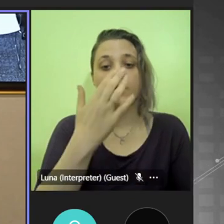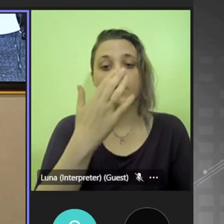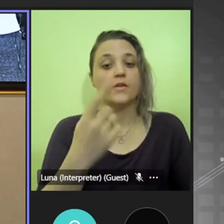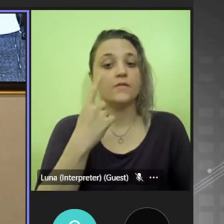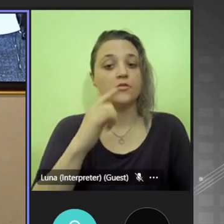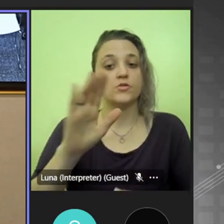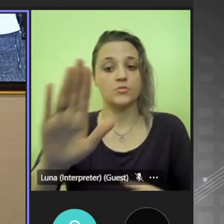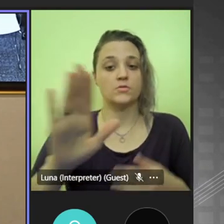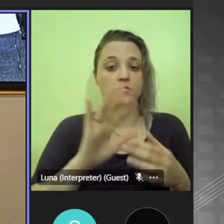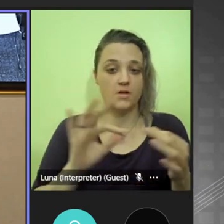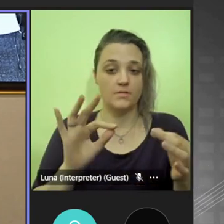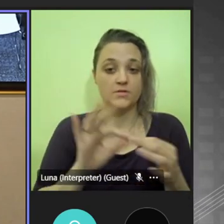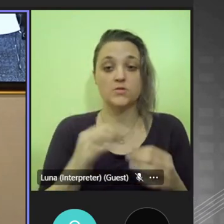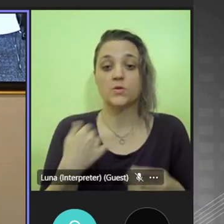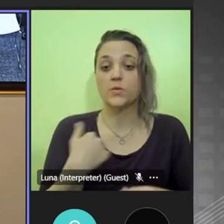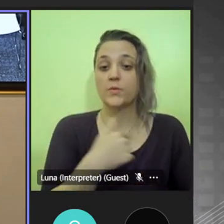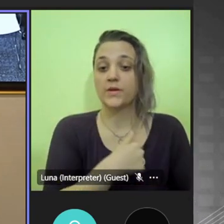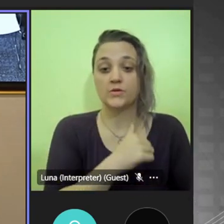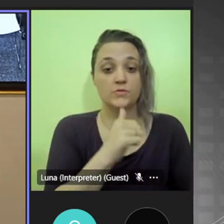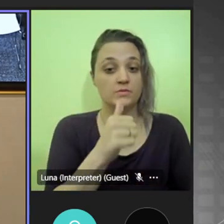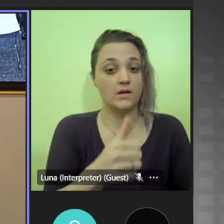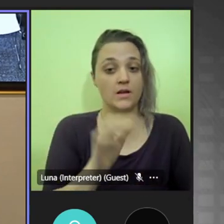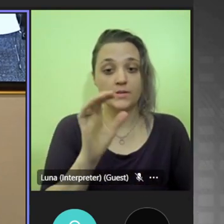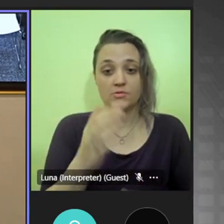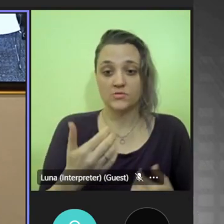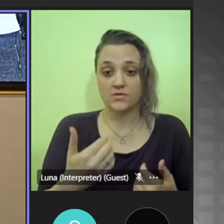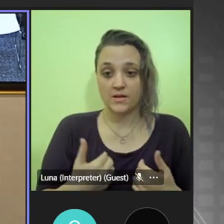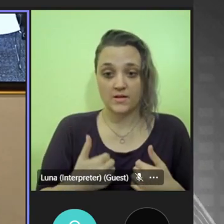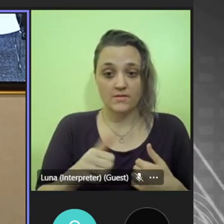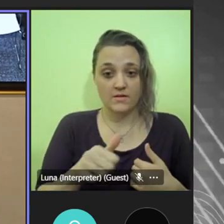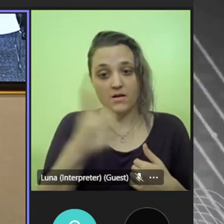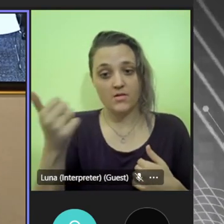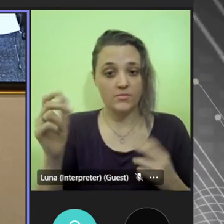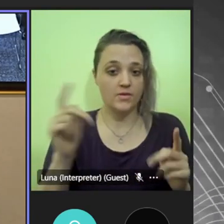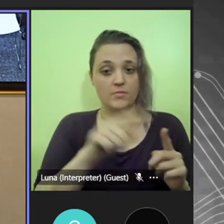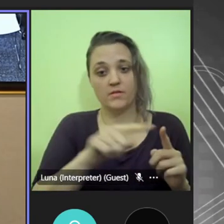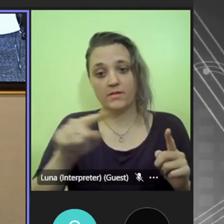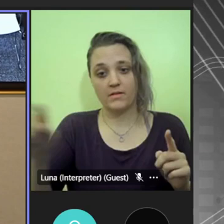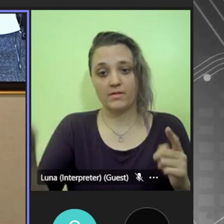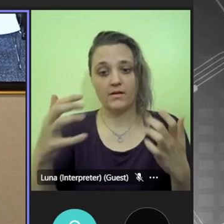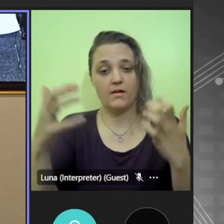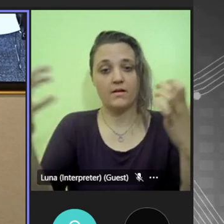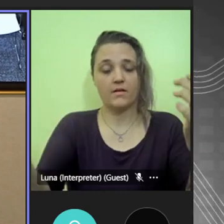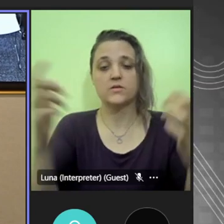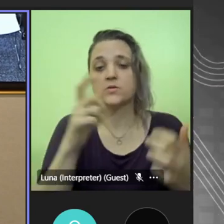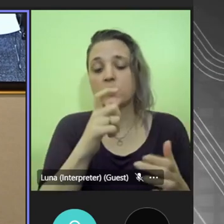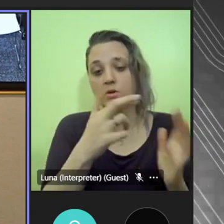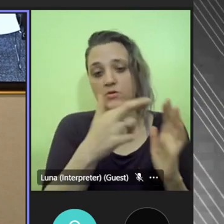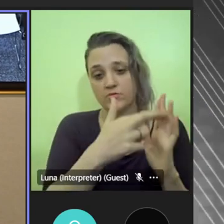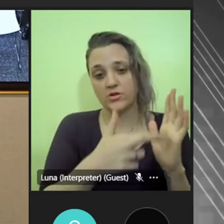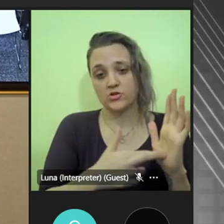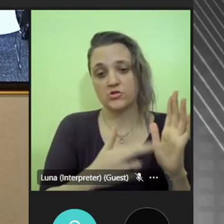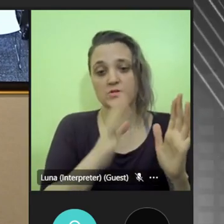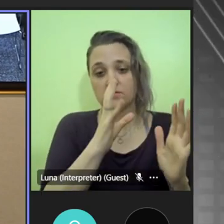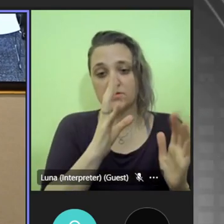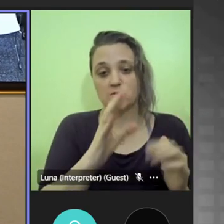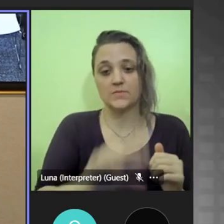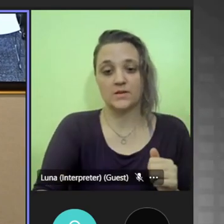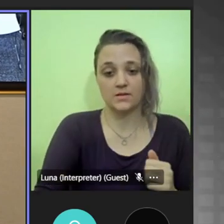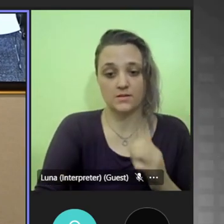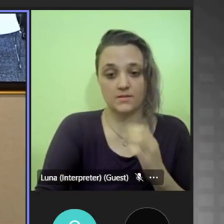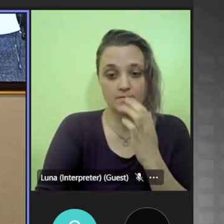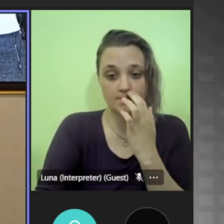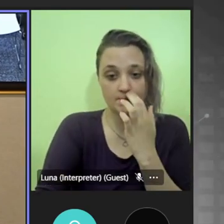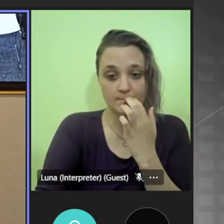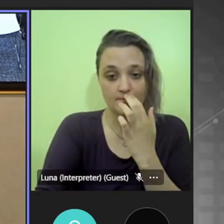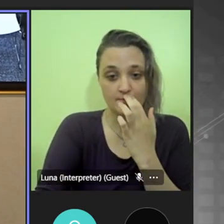Thank you, Mr. Burke, for those comments. So we do not appear to have anyone else in the audience who have registered